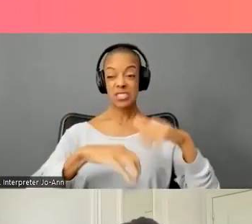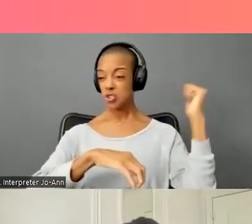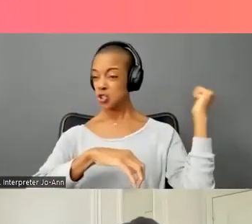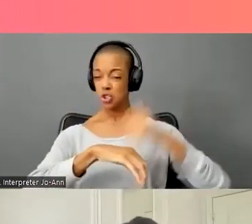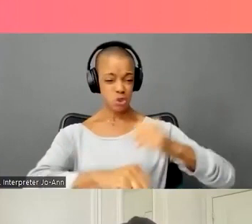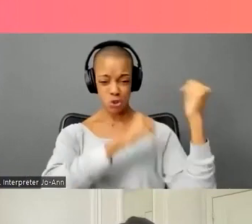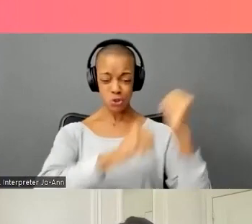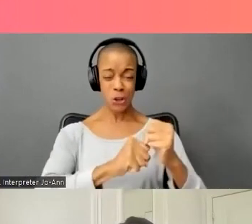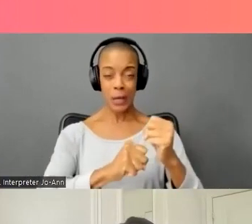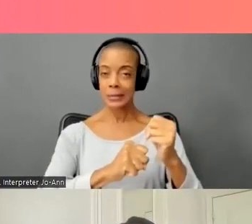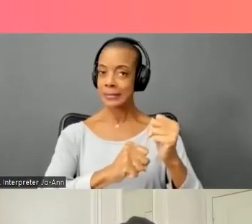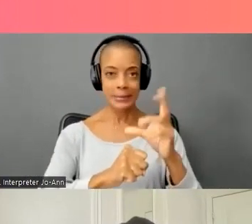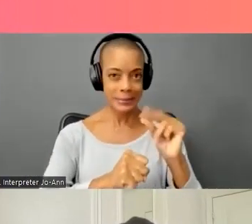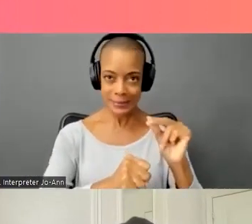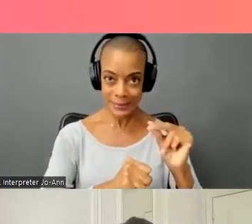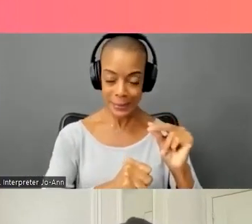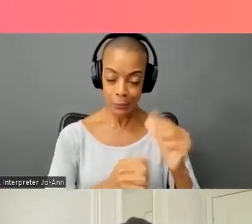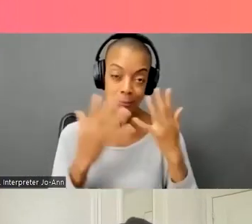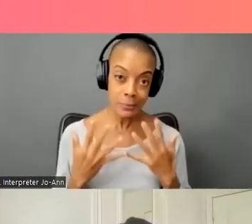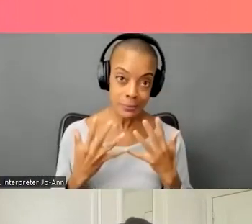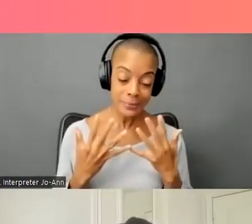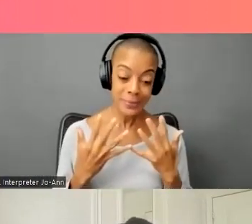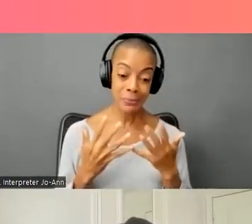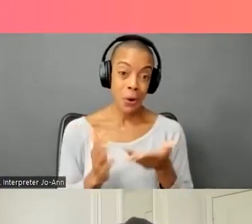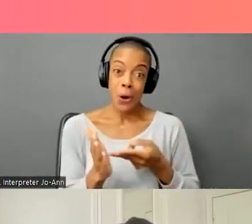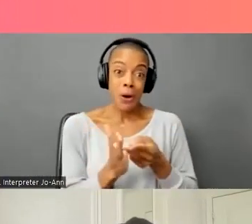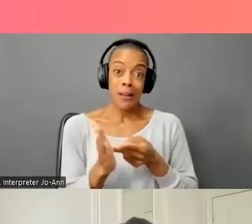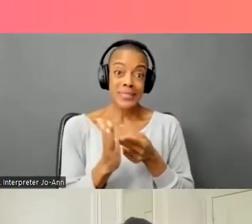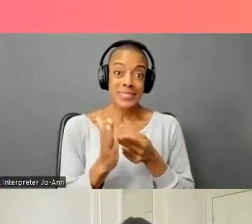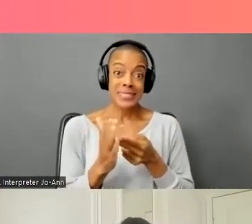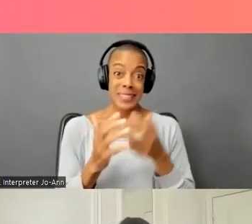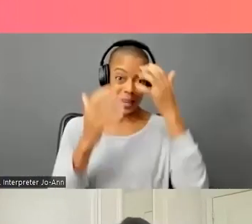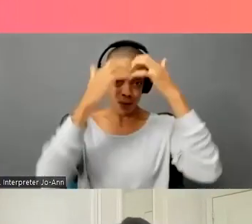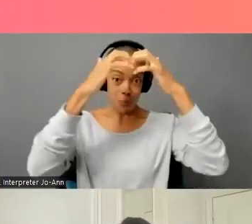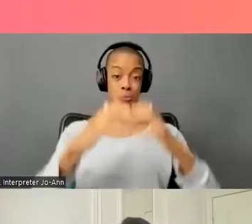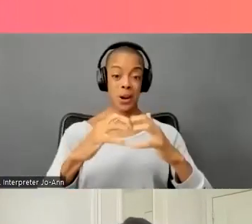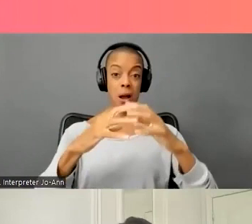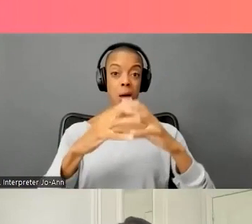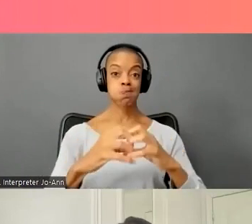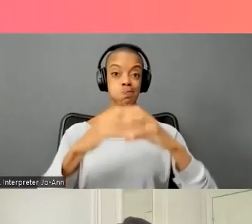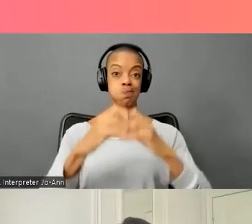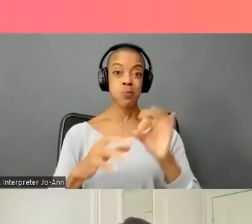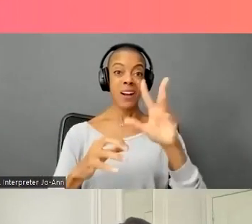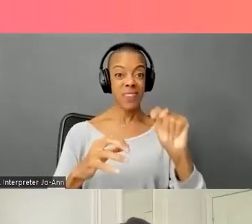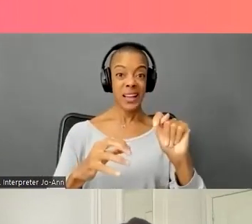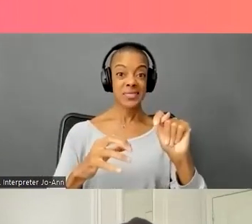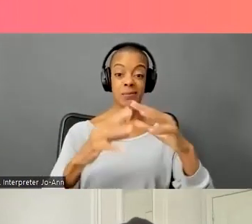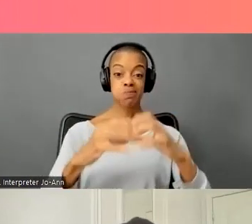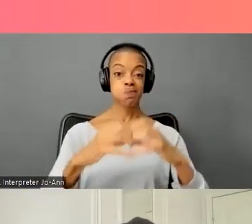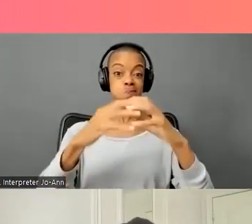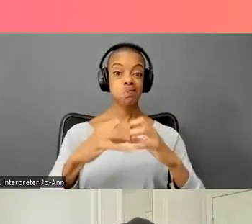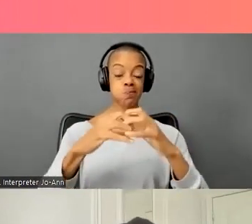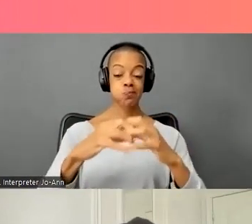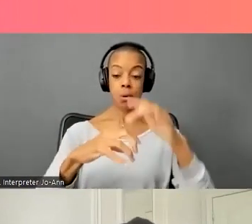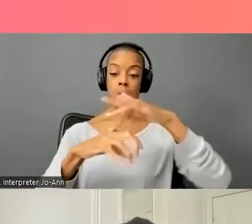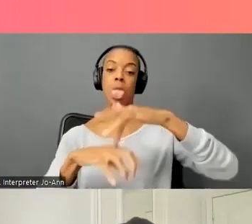very unfortunate. But in reality, they're just blobs of fat, amongst other things, and they're easily deformed by the touch